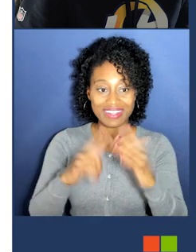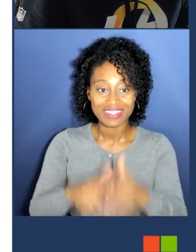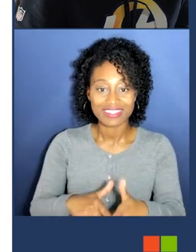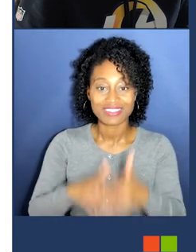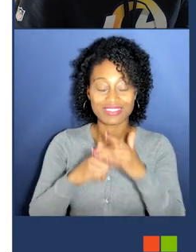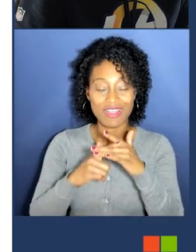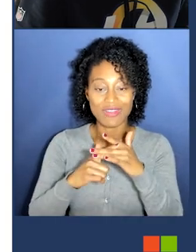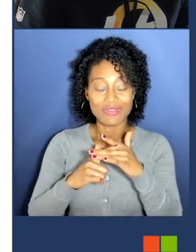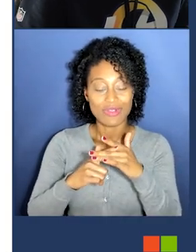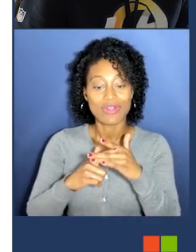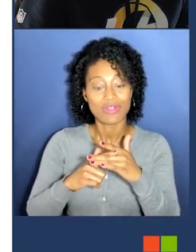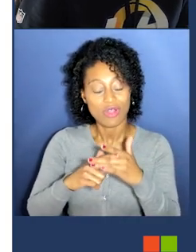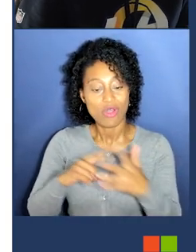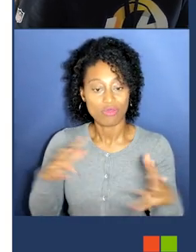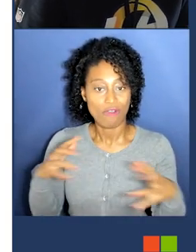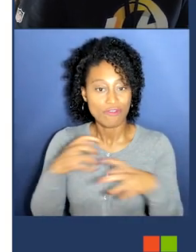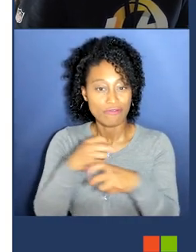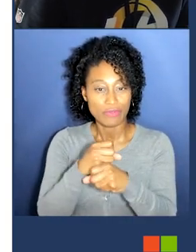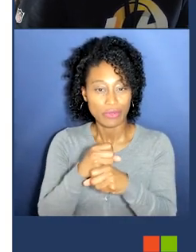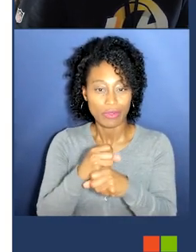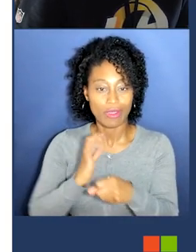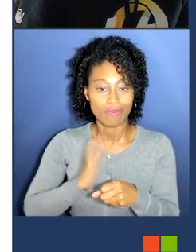the overview real quick. So